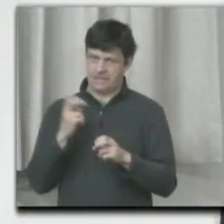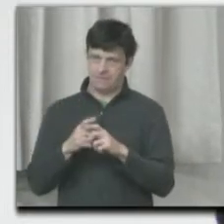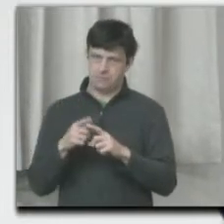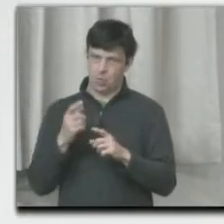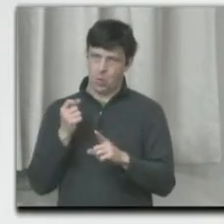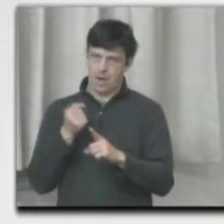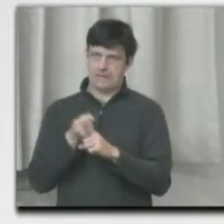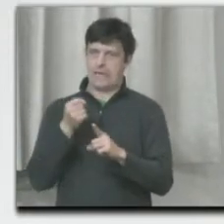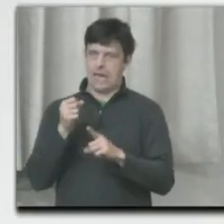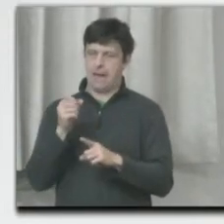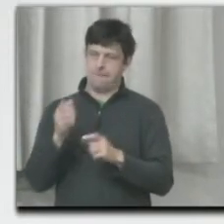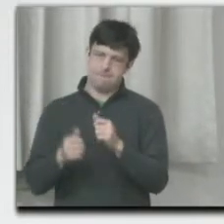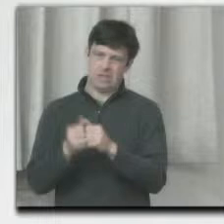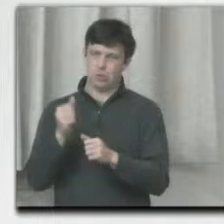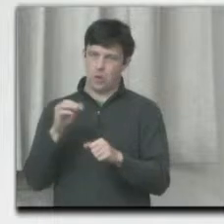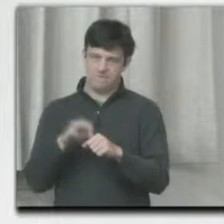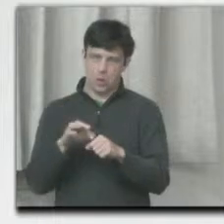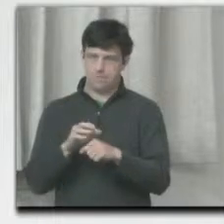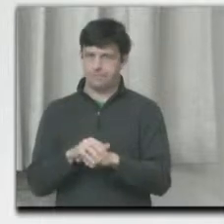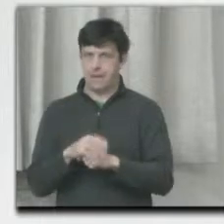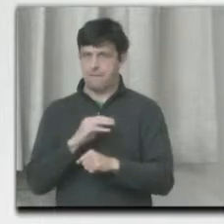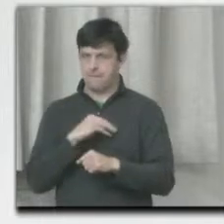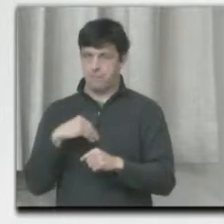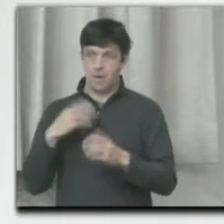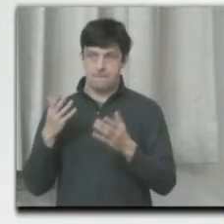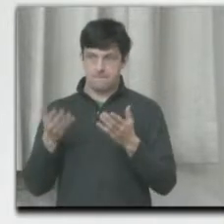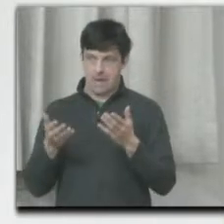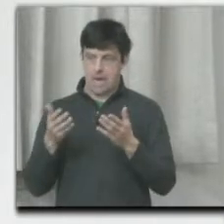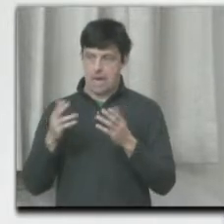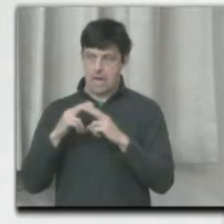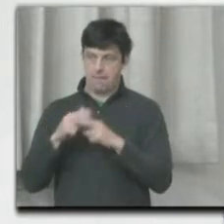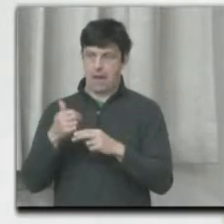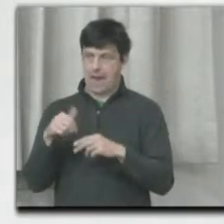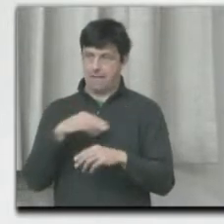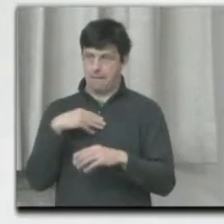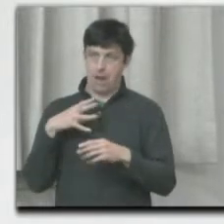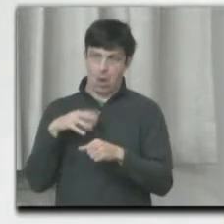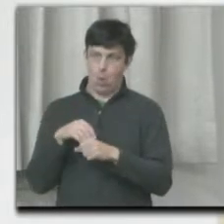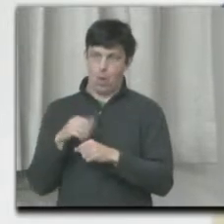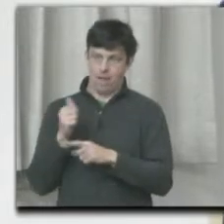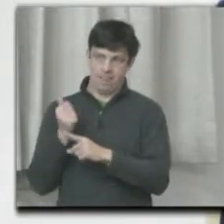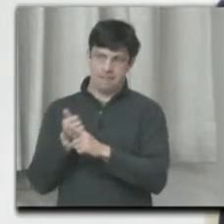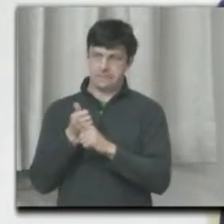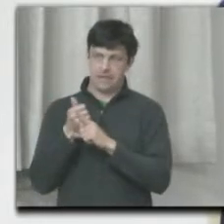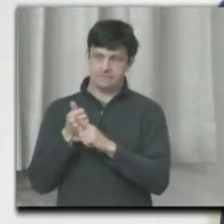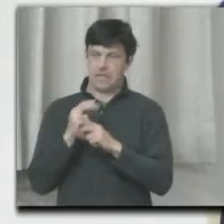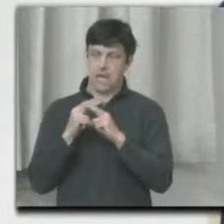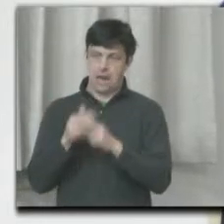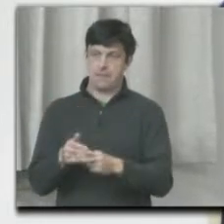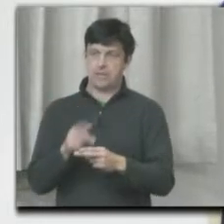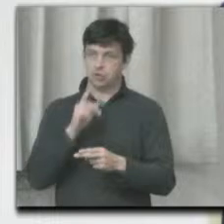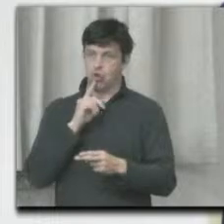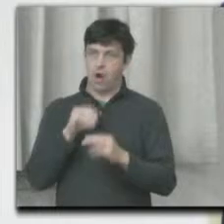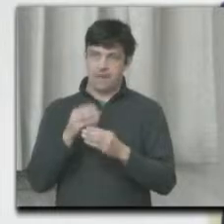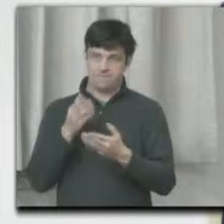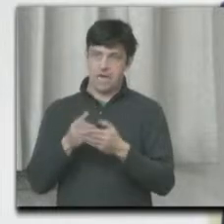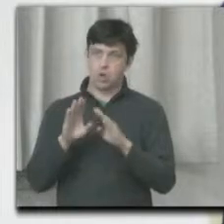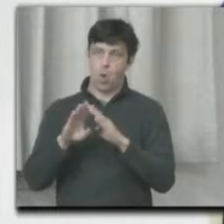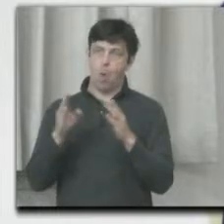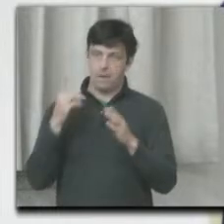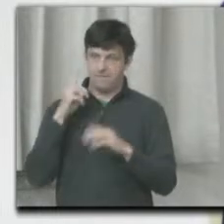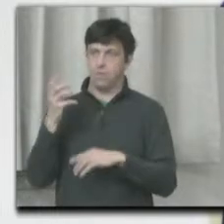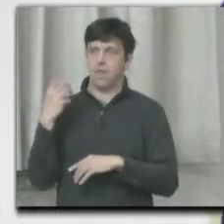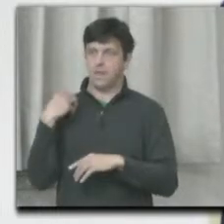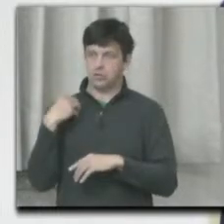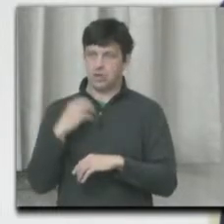obtain a majority vote. A member may nominate any member, including themselves. Nominations are in fact open for the